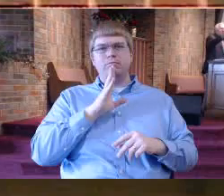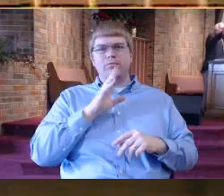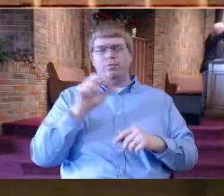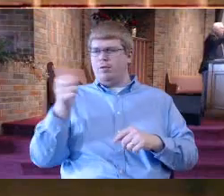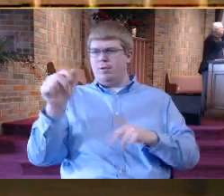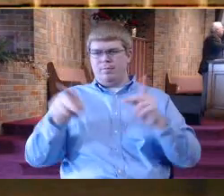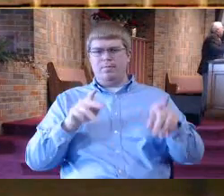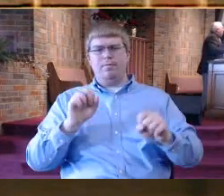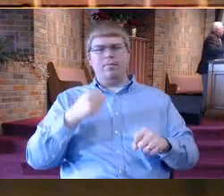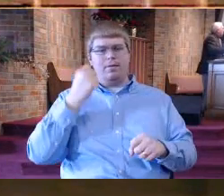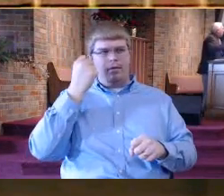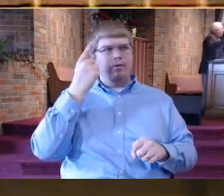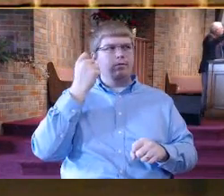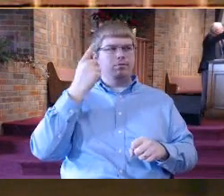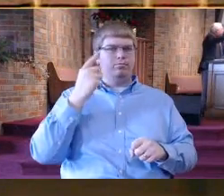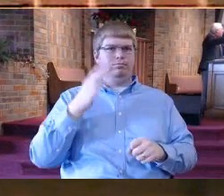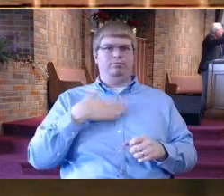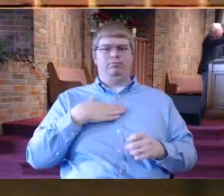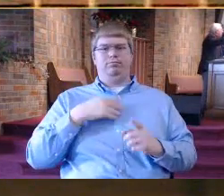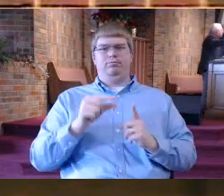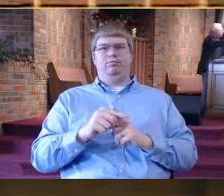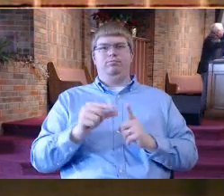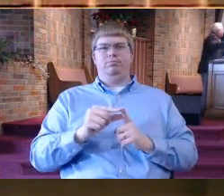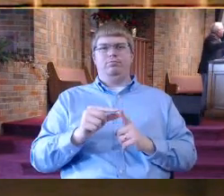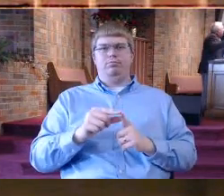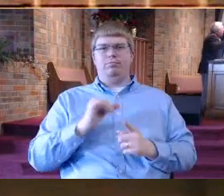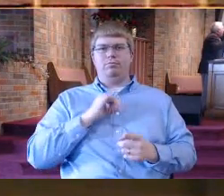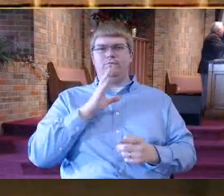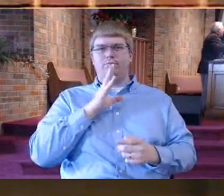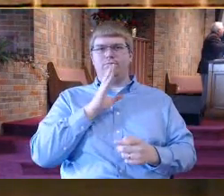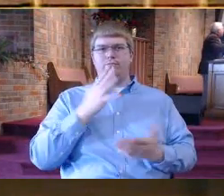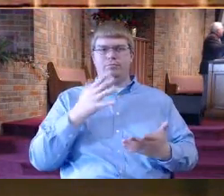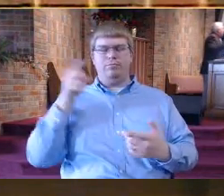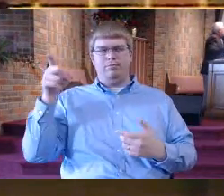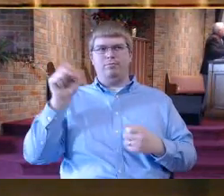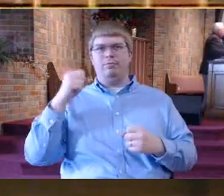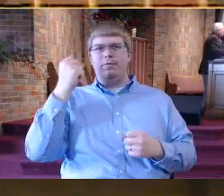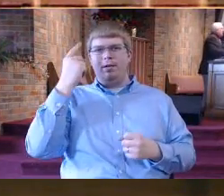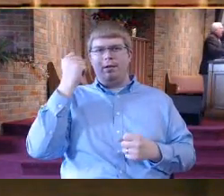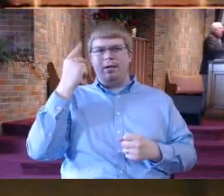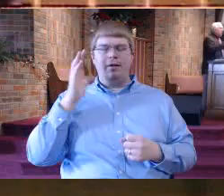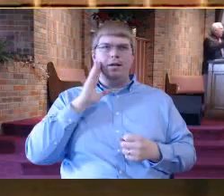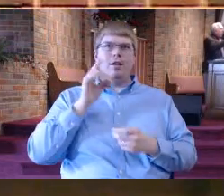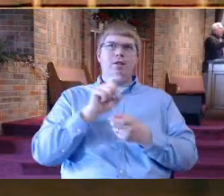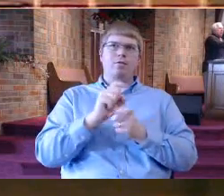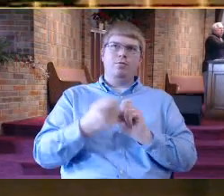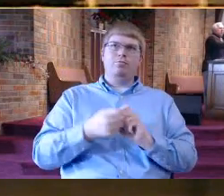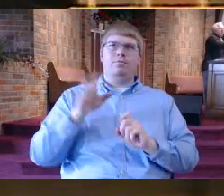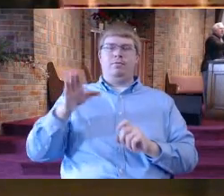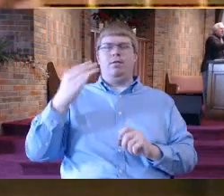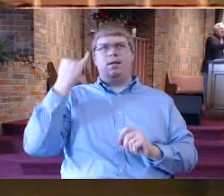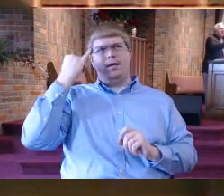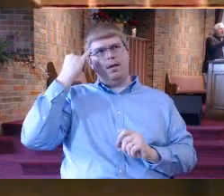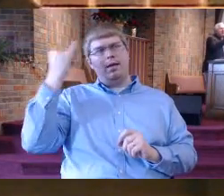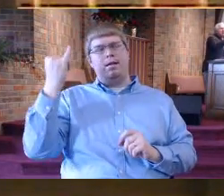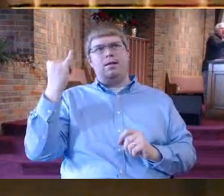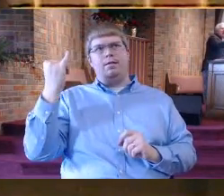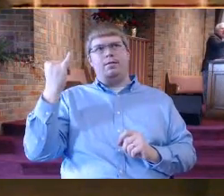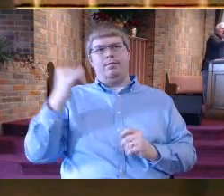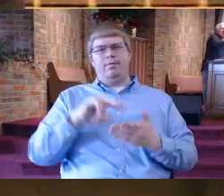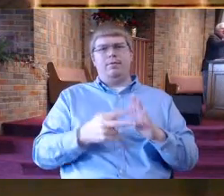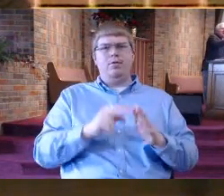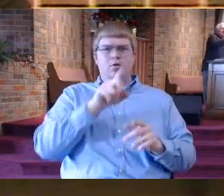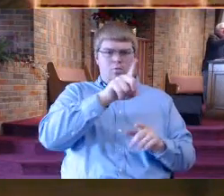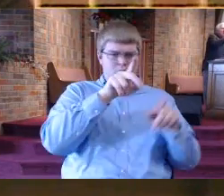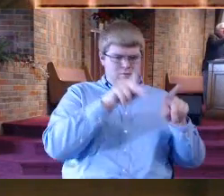and the process is reversed. Those words are translated into ideas and into thoughts. And so that one human being can